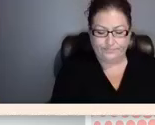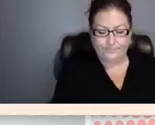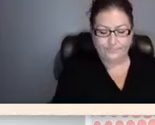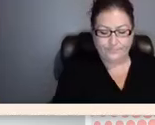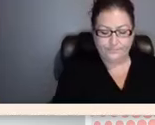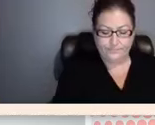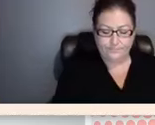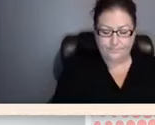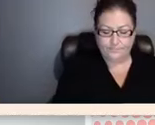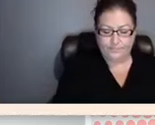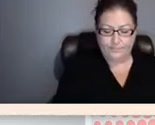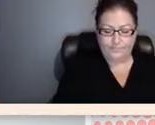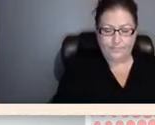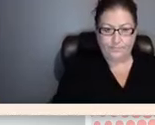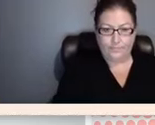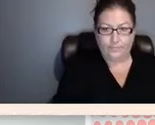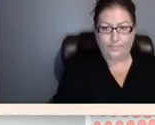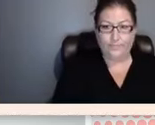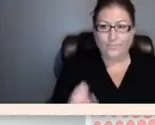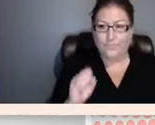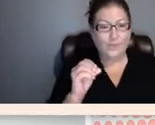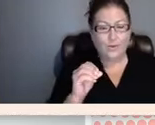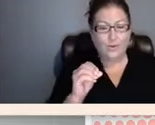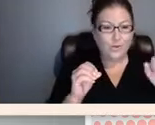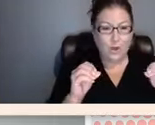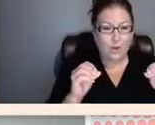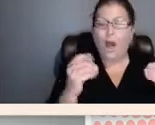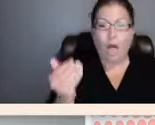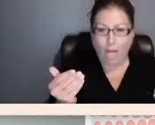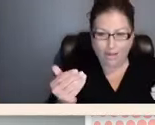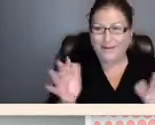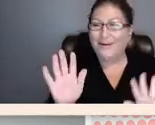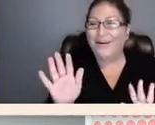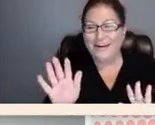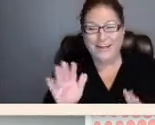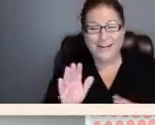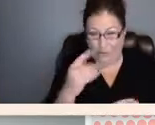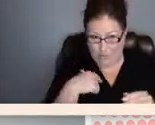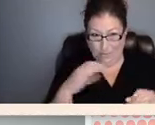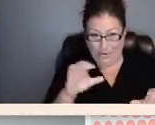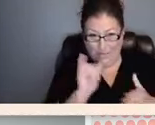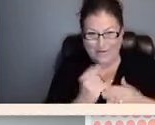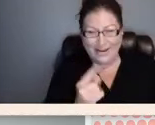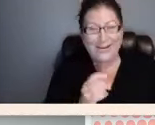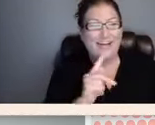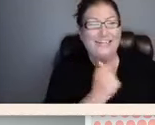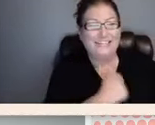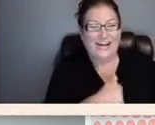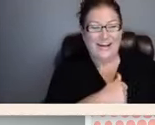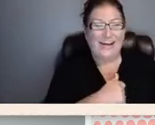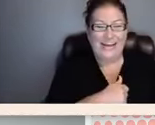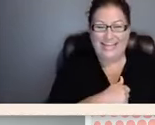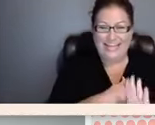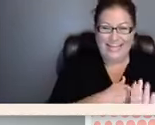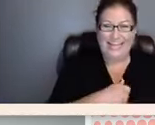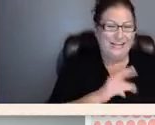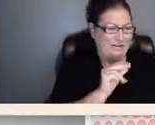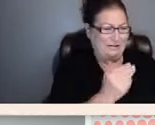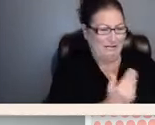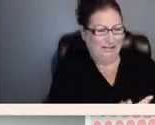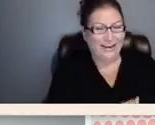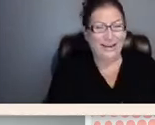Right. So go ahead. Did you want me to do that one? Yes. So, sorry. So this is, I just want to say this is a little